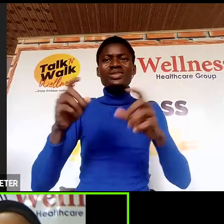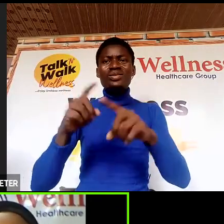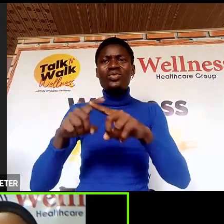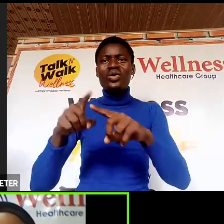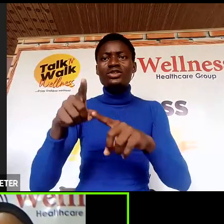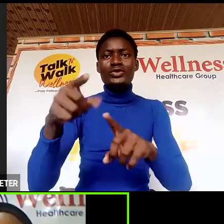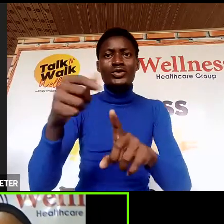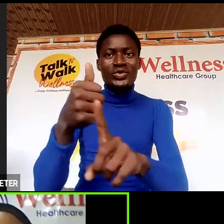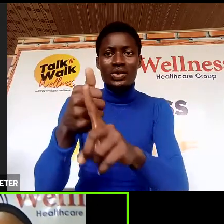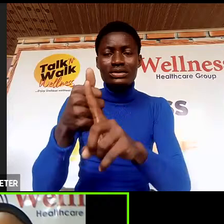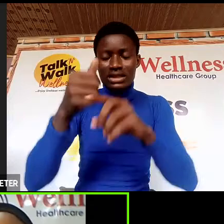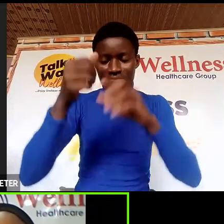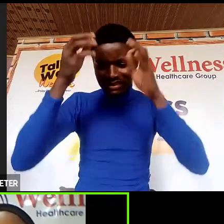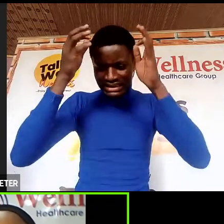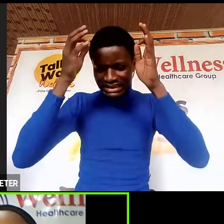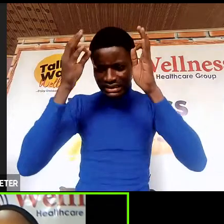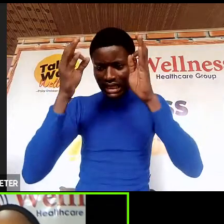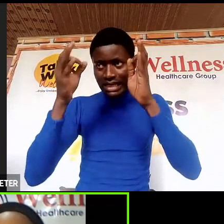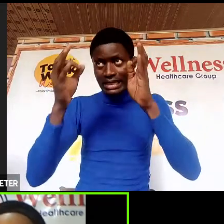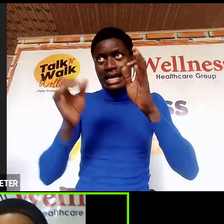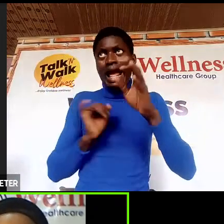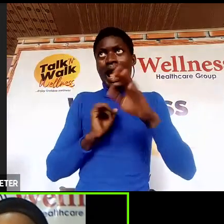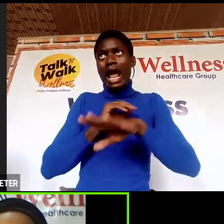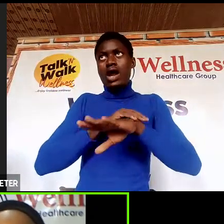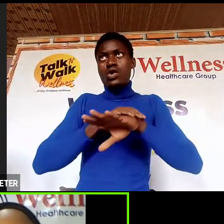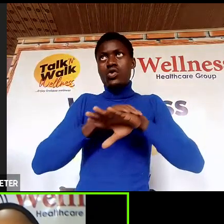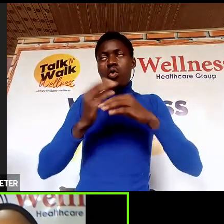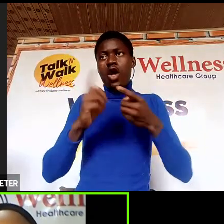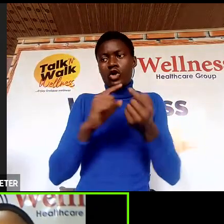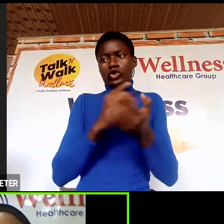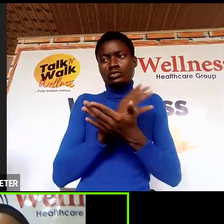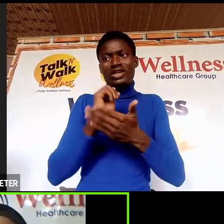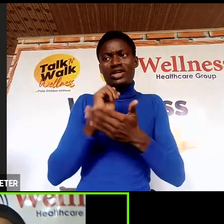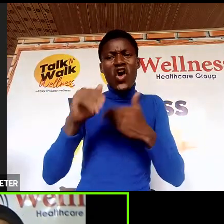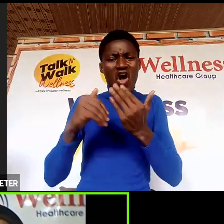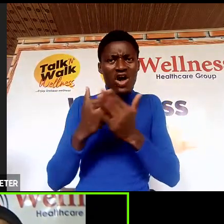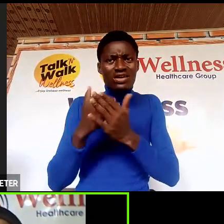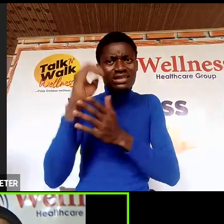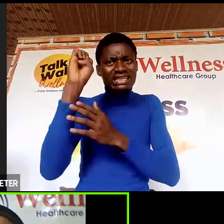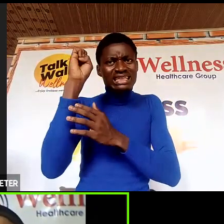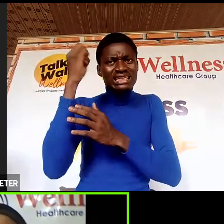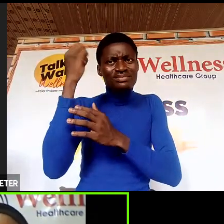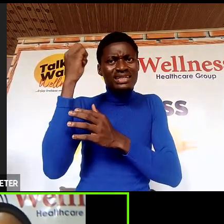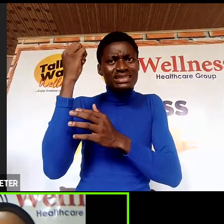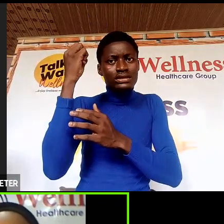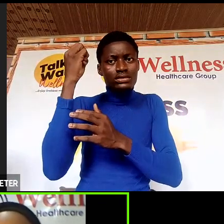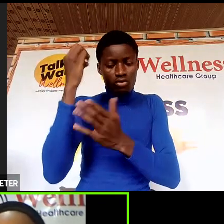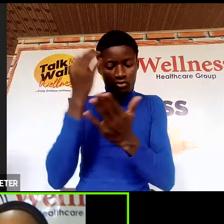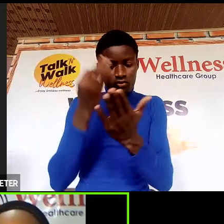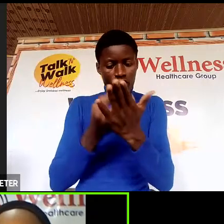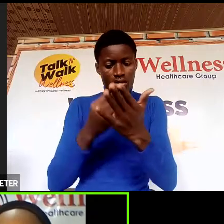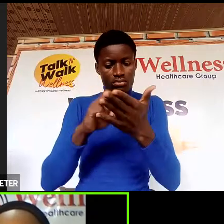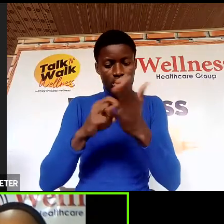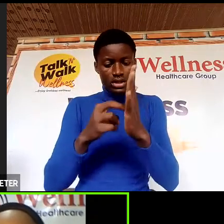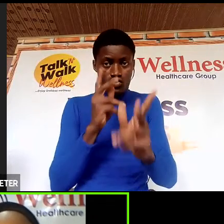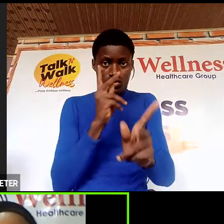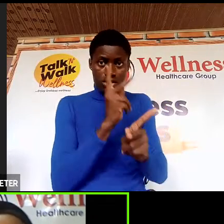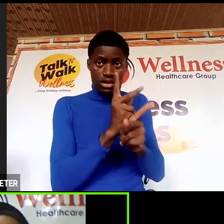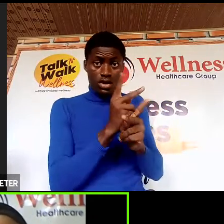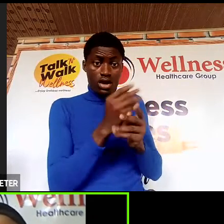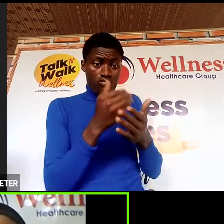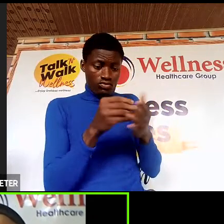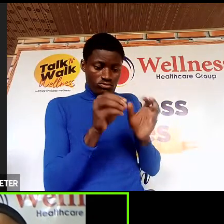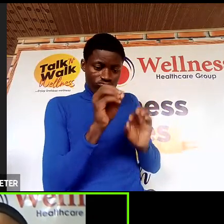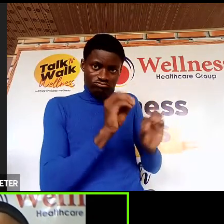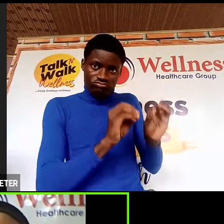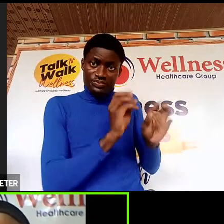is what you keep aside should in case anything happens. I know that some people say it's that if you're working in any organization, you should